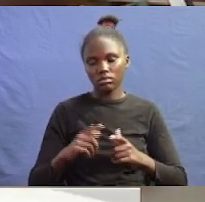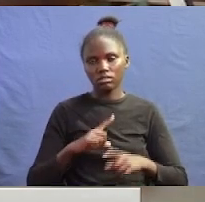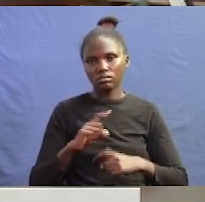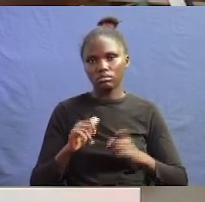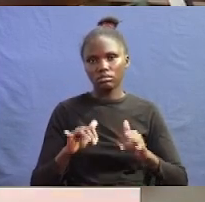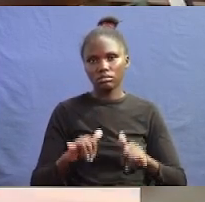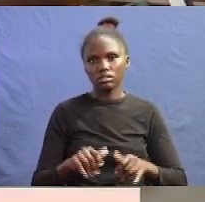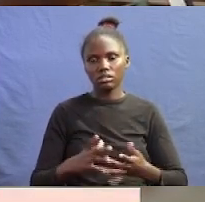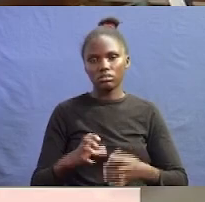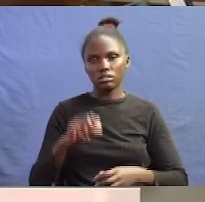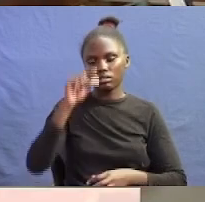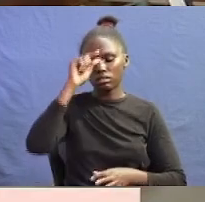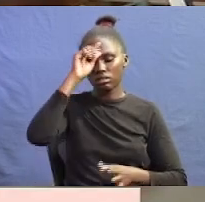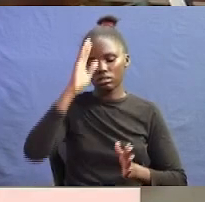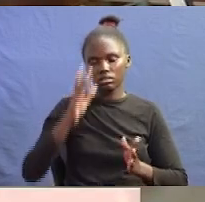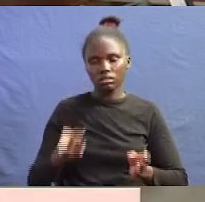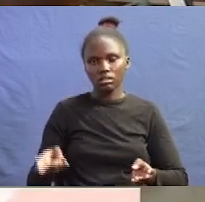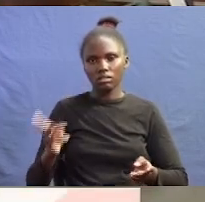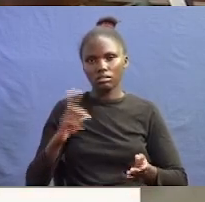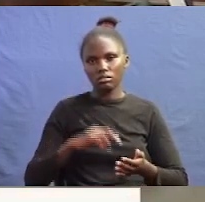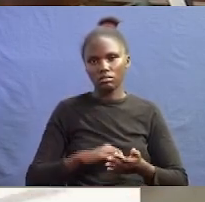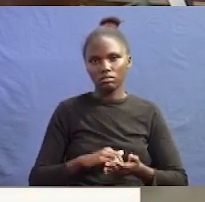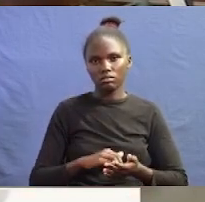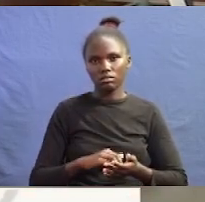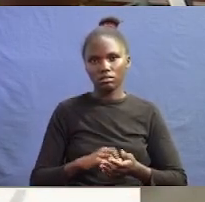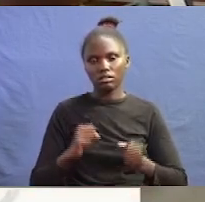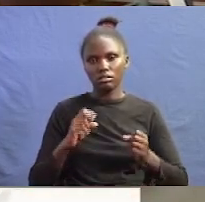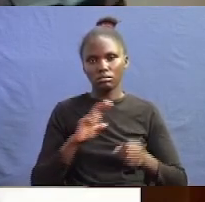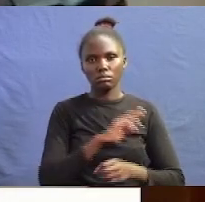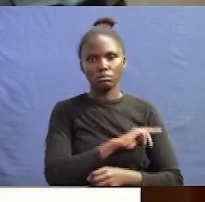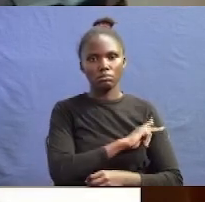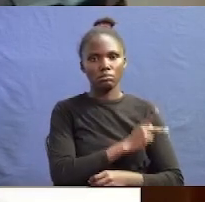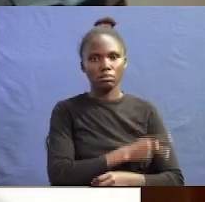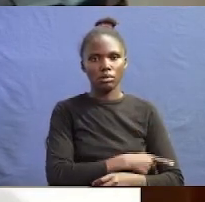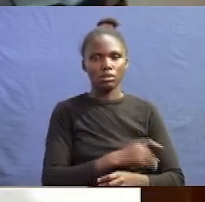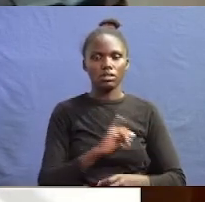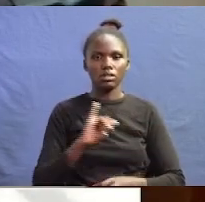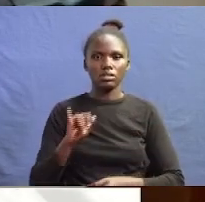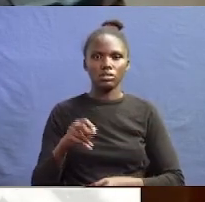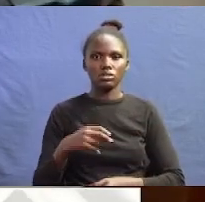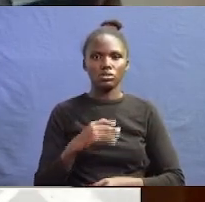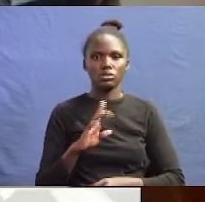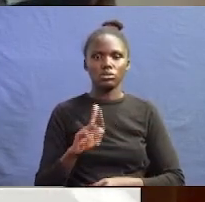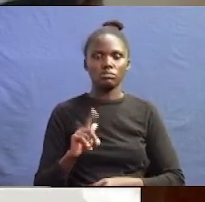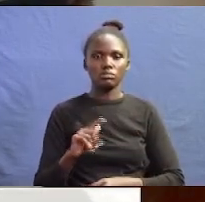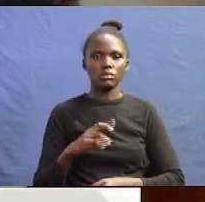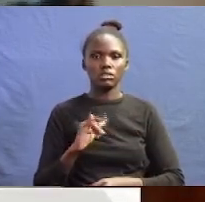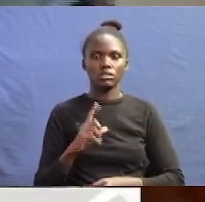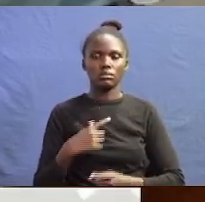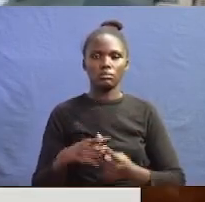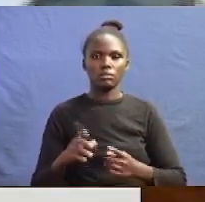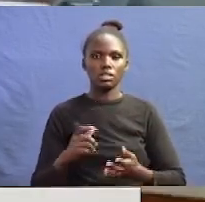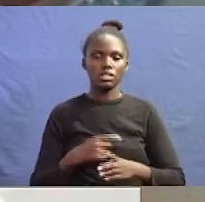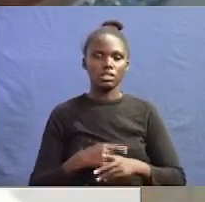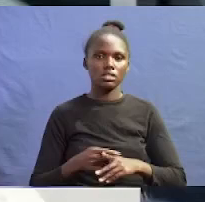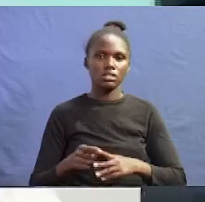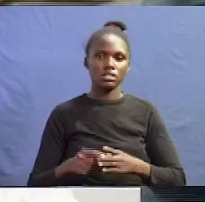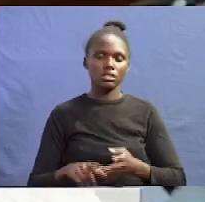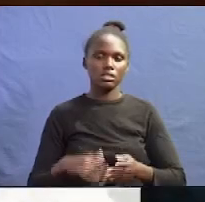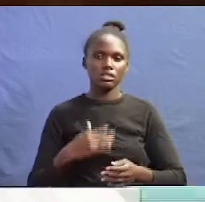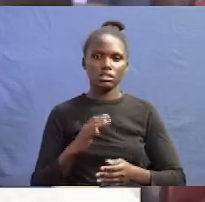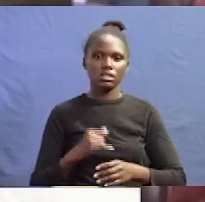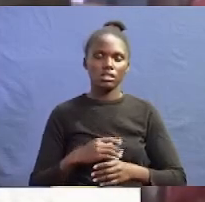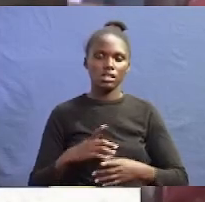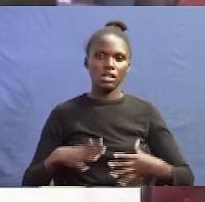first-time governor who came to power in 2022 in a Jubilee Party ticket before switching allegiance to the Kenya Kwanza